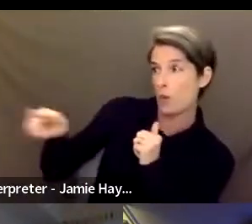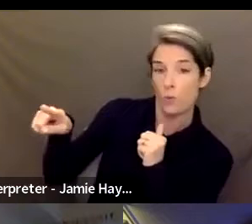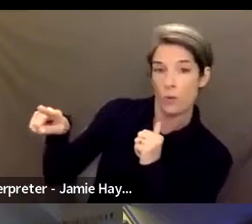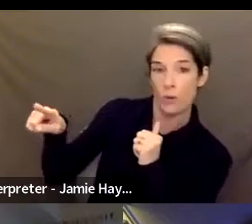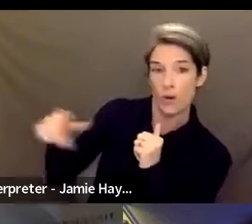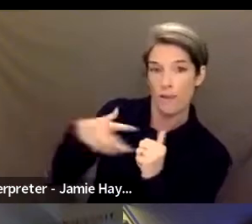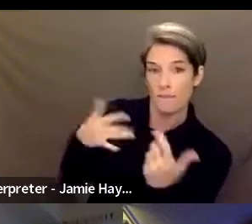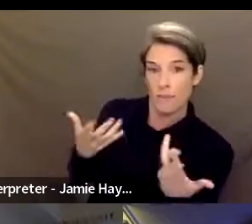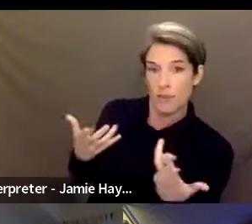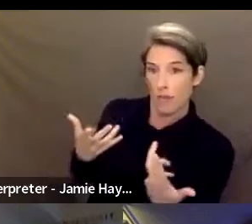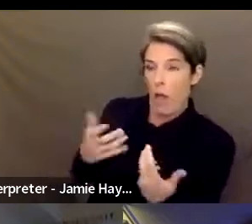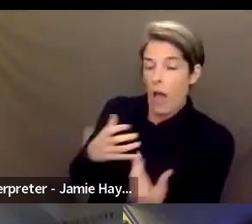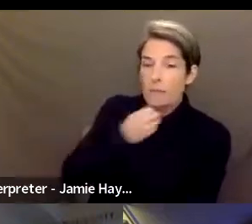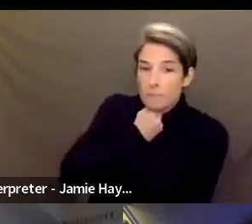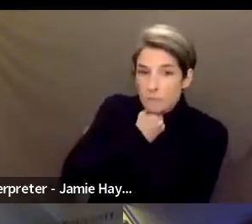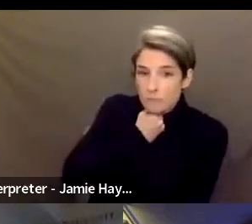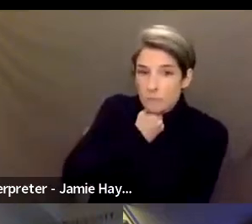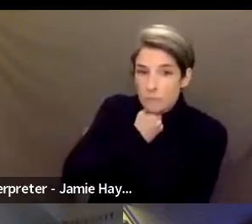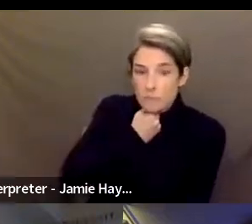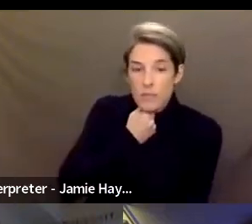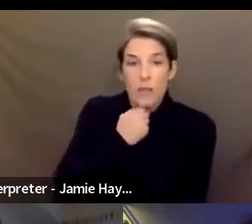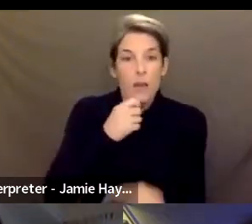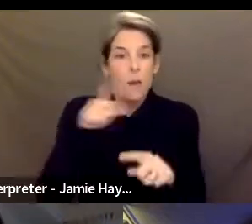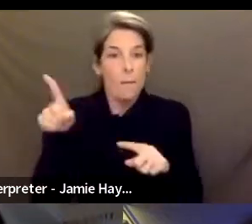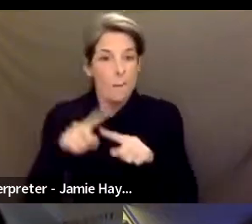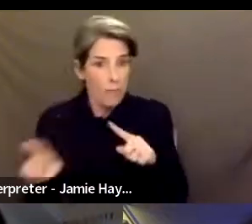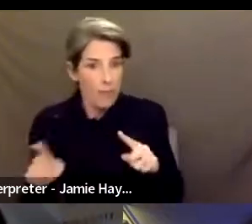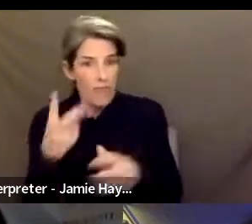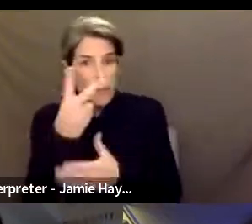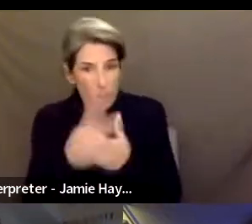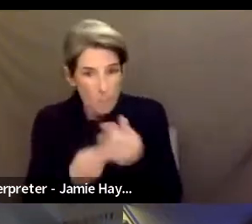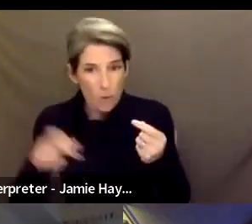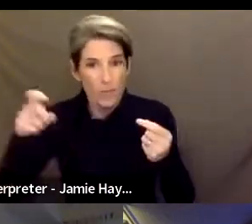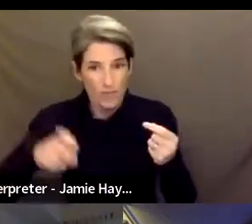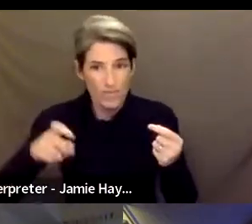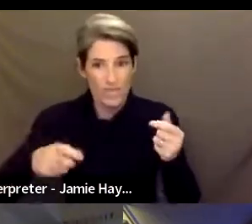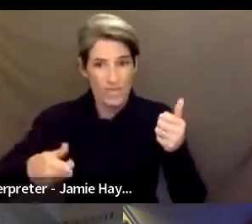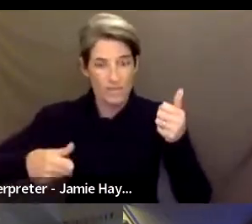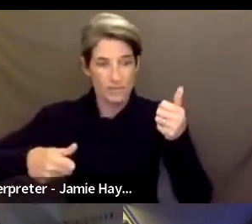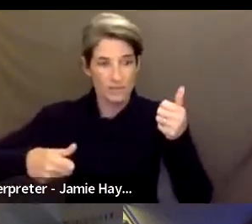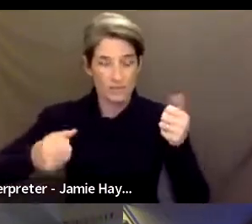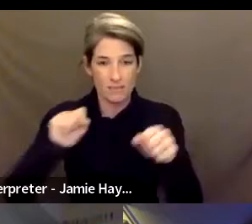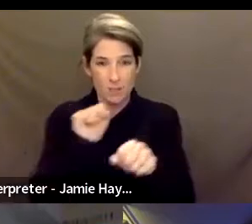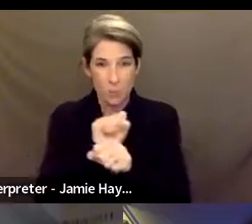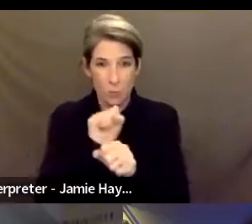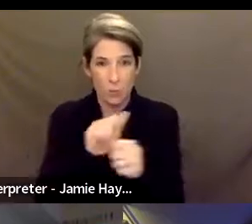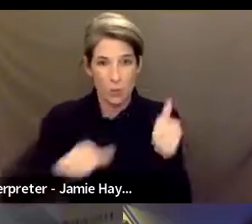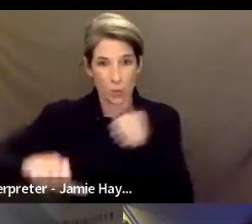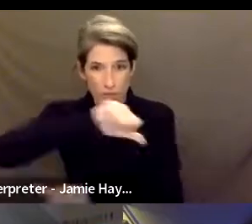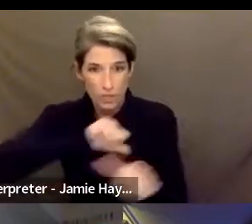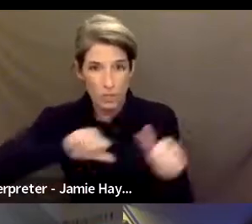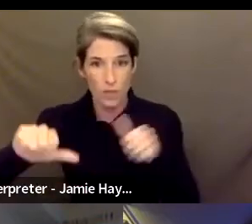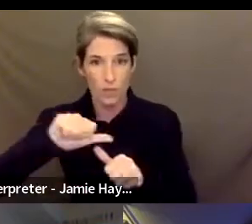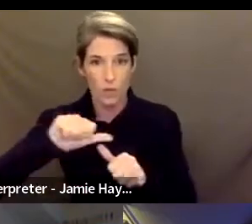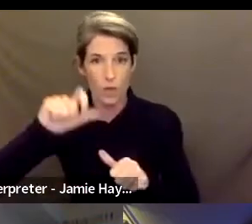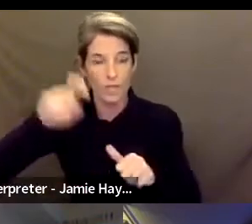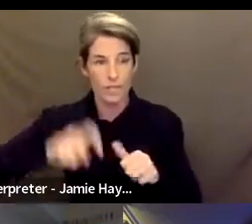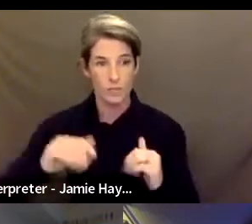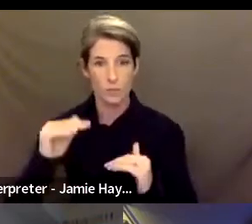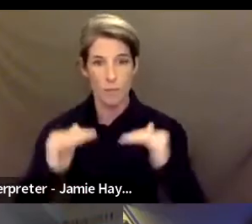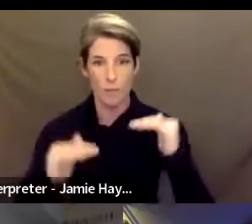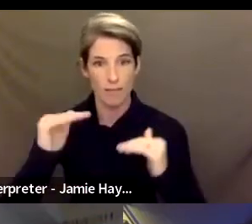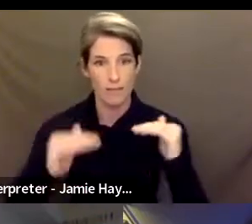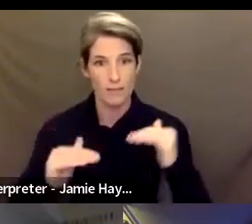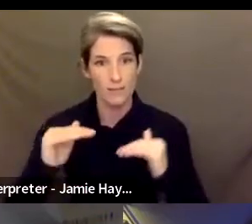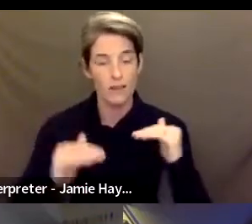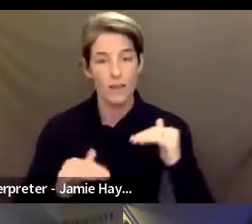And they both had something that the other needed, right? And so how do we allow